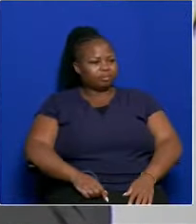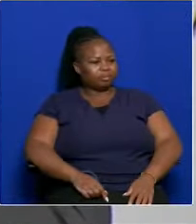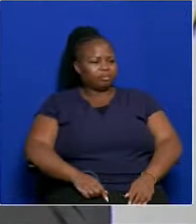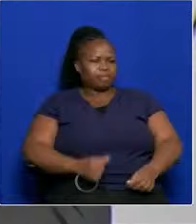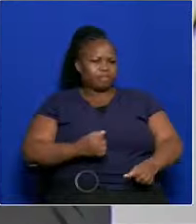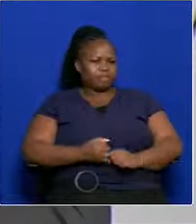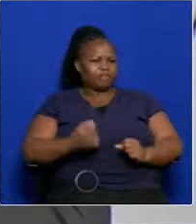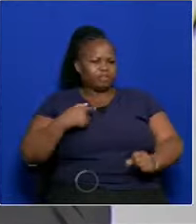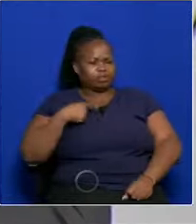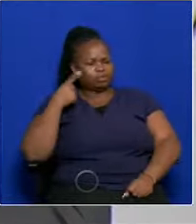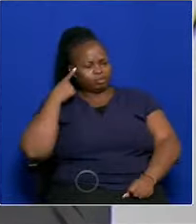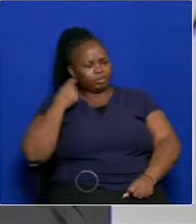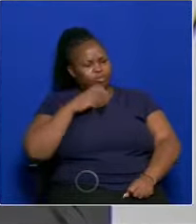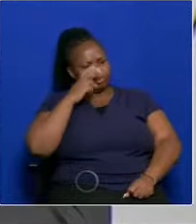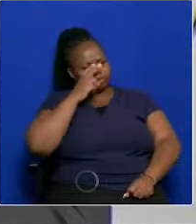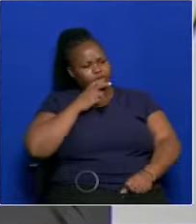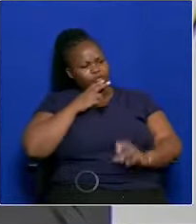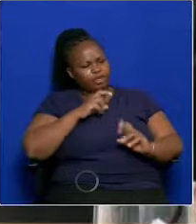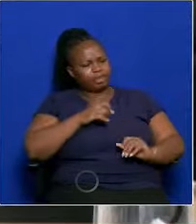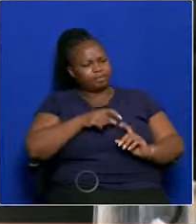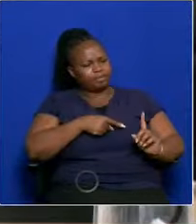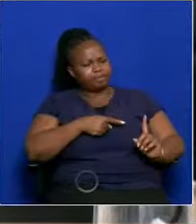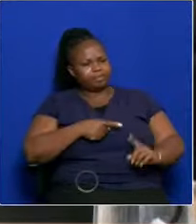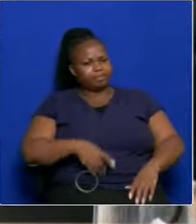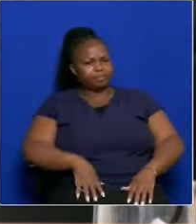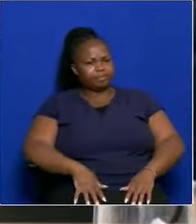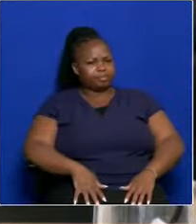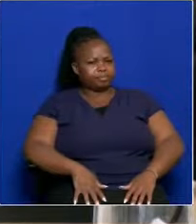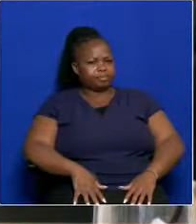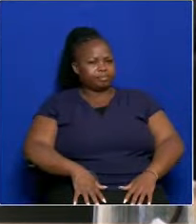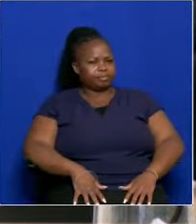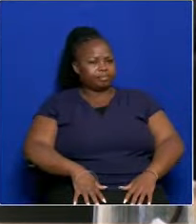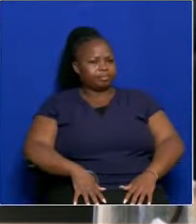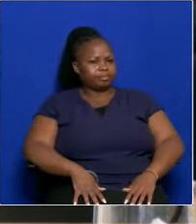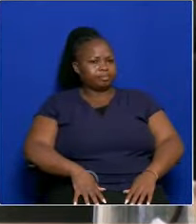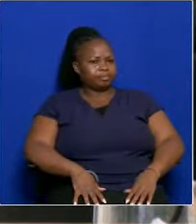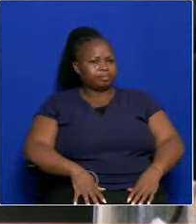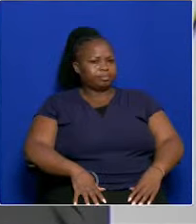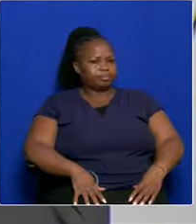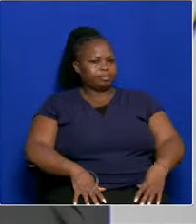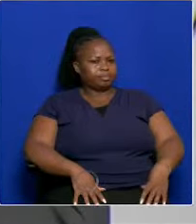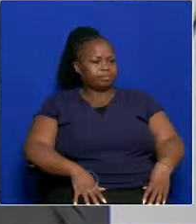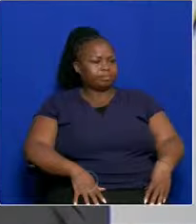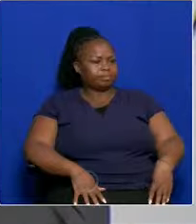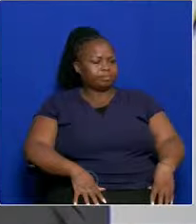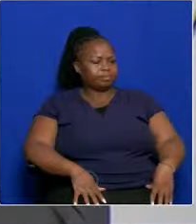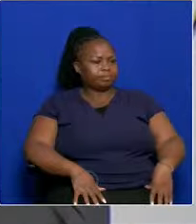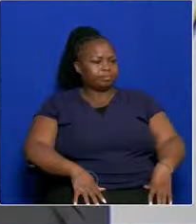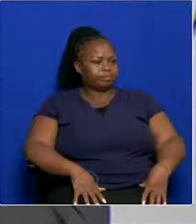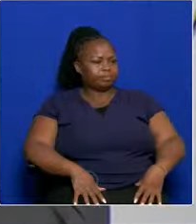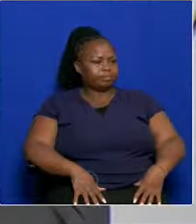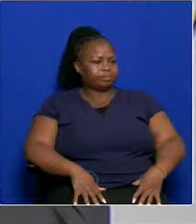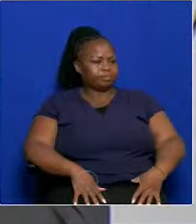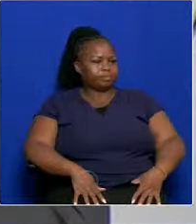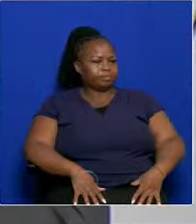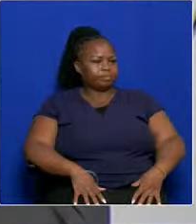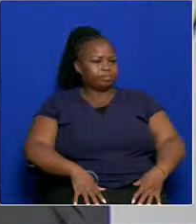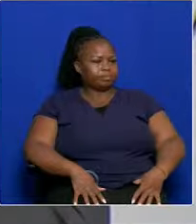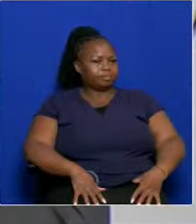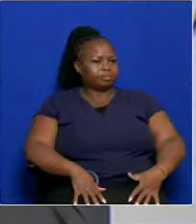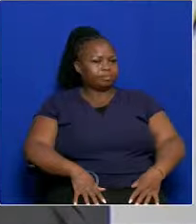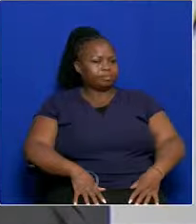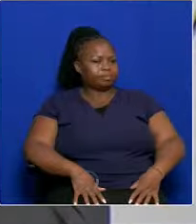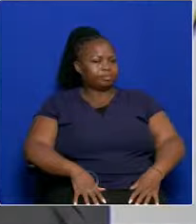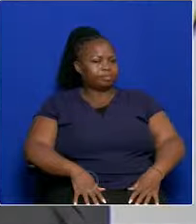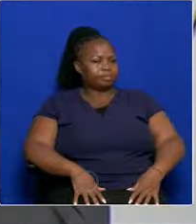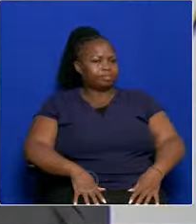time. At that time? Or at any time, really? It didn't occur to you that you needed to